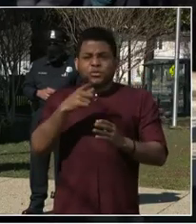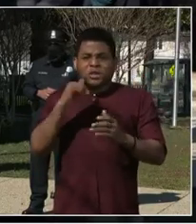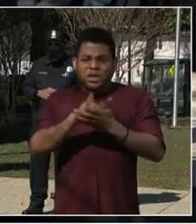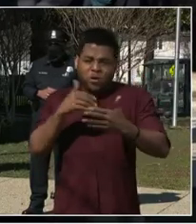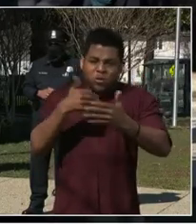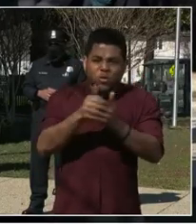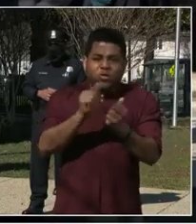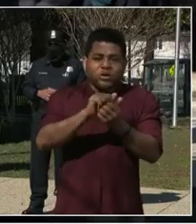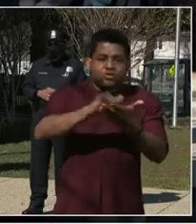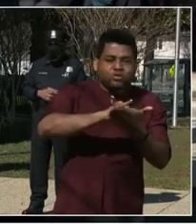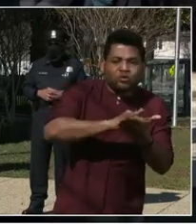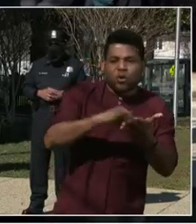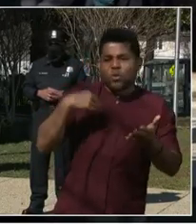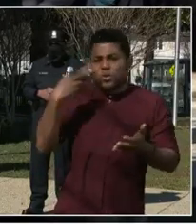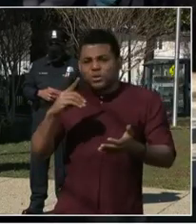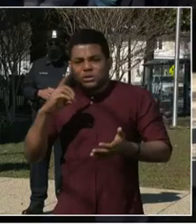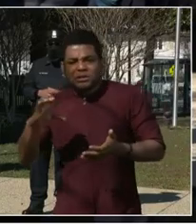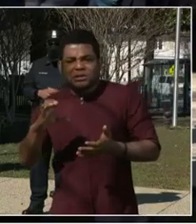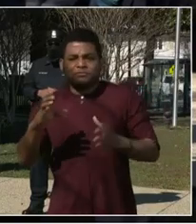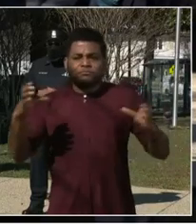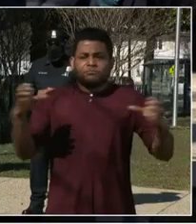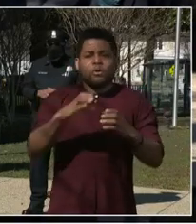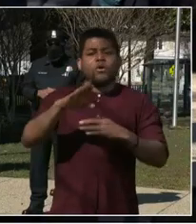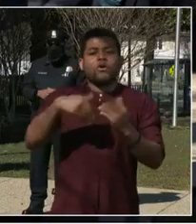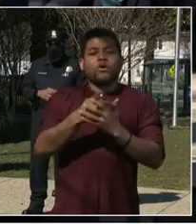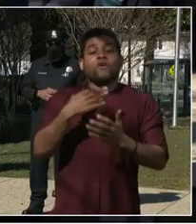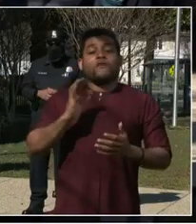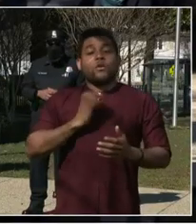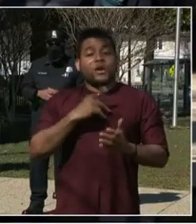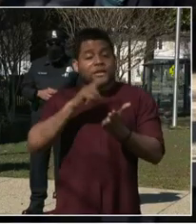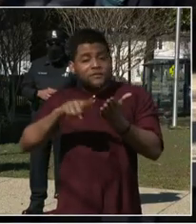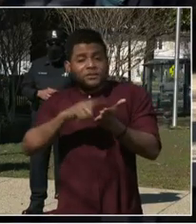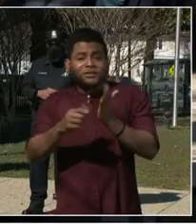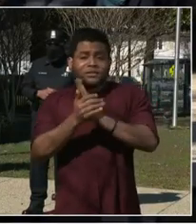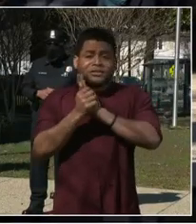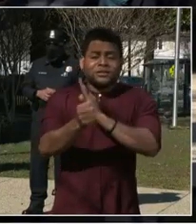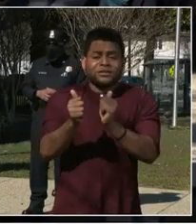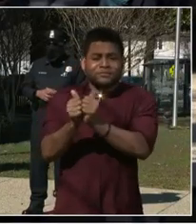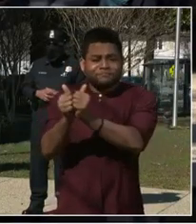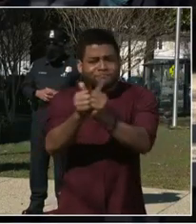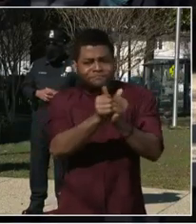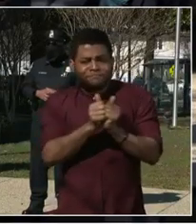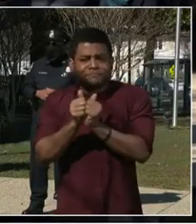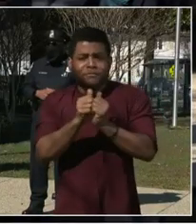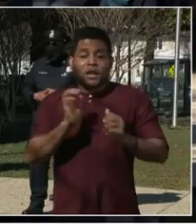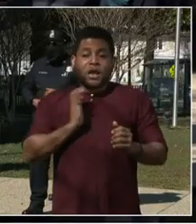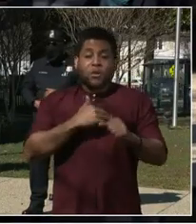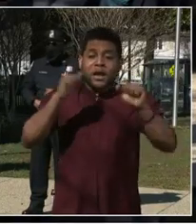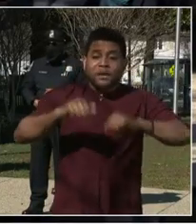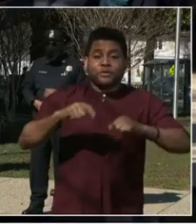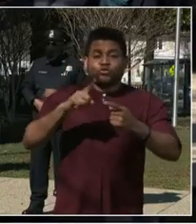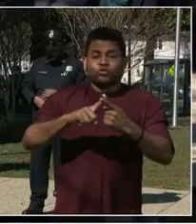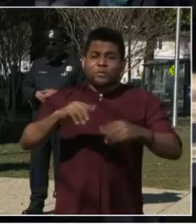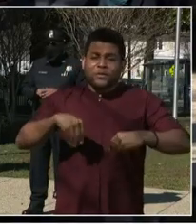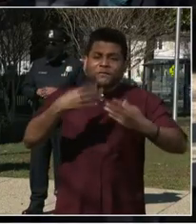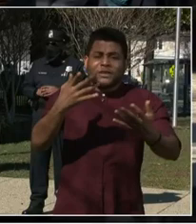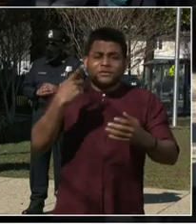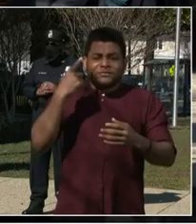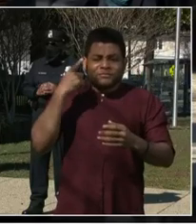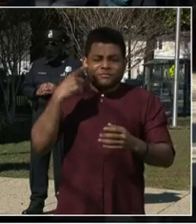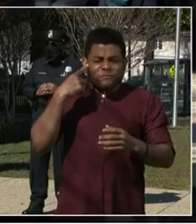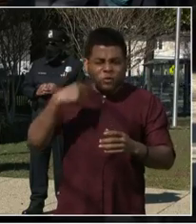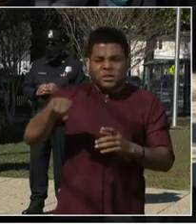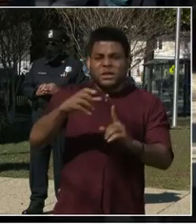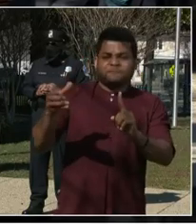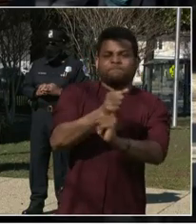City, bringing all of our respective investigative skills and unique capabilities to the investigation. We would like to thank